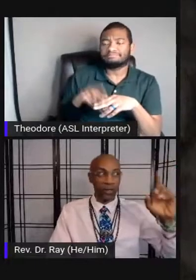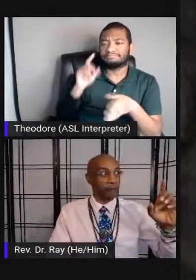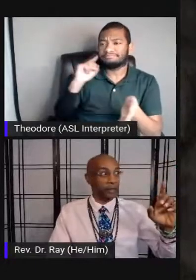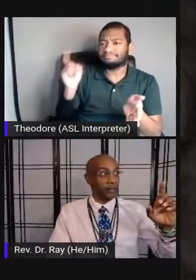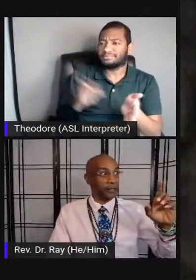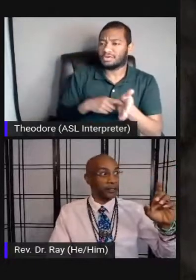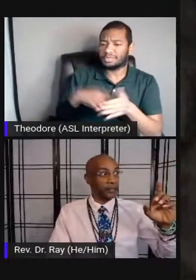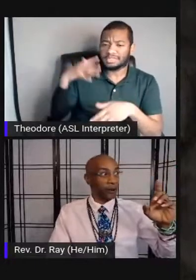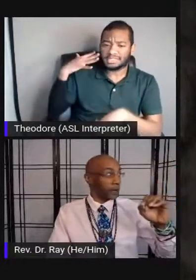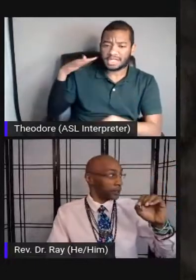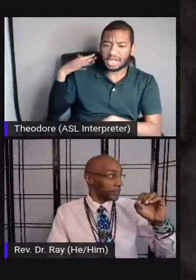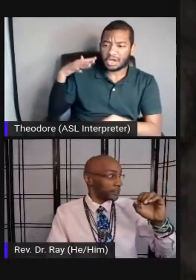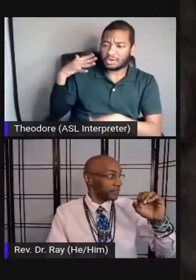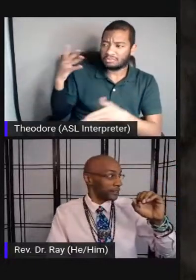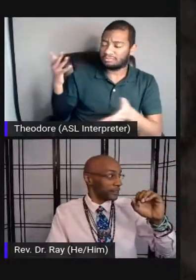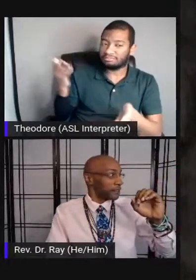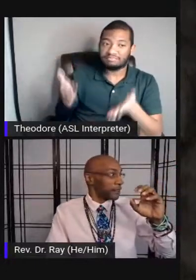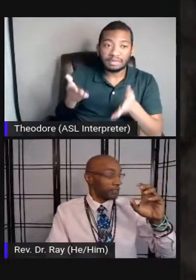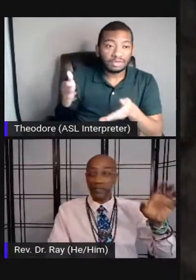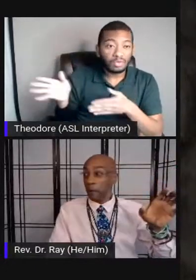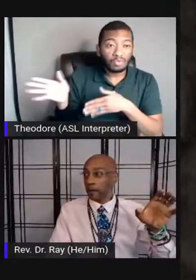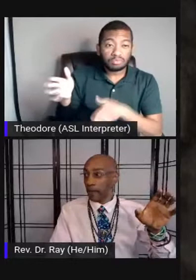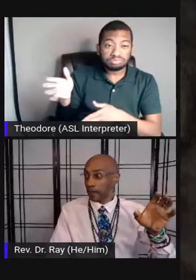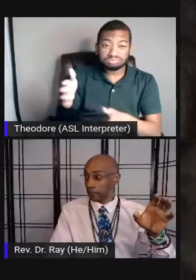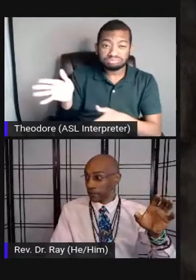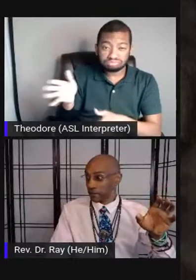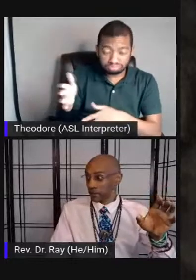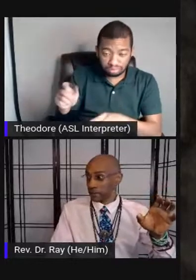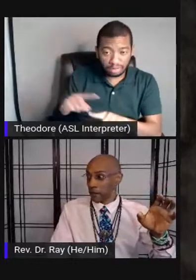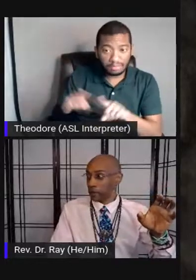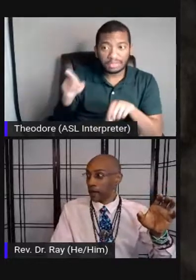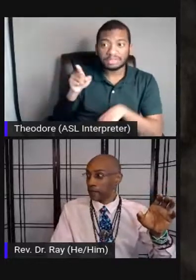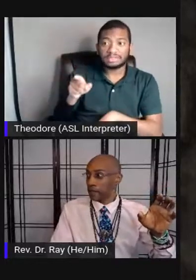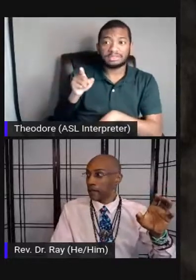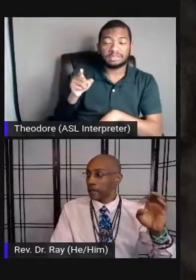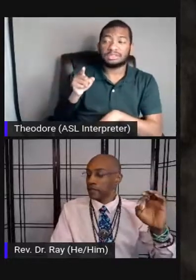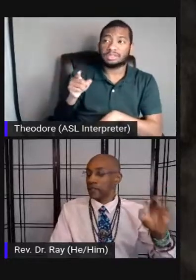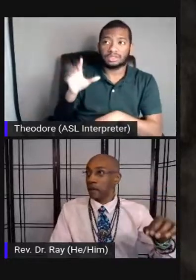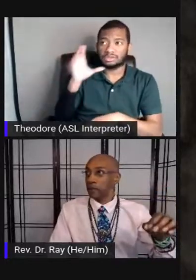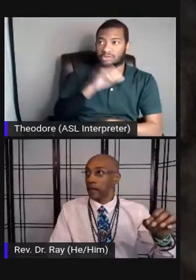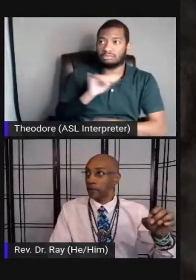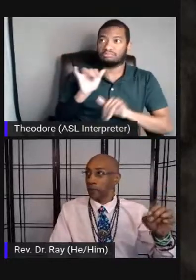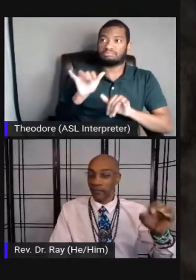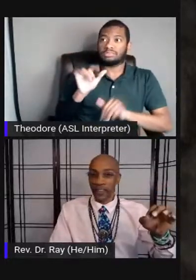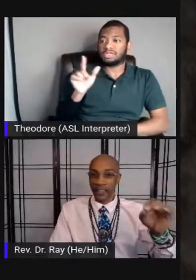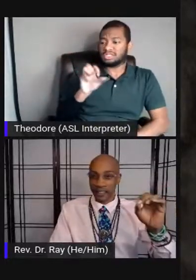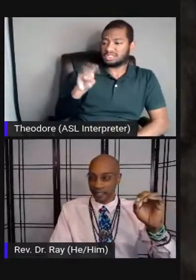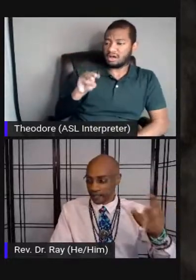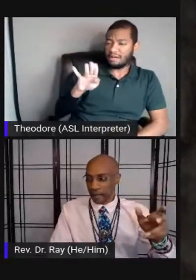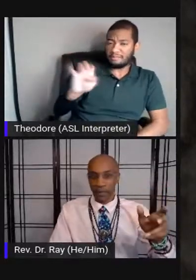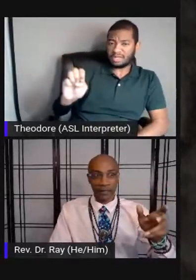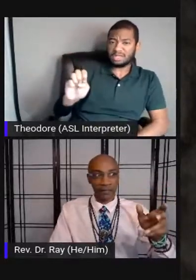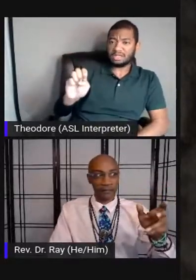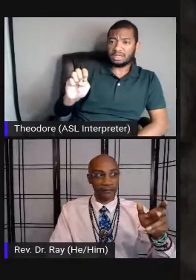they're zombies. Oh my goodness. It's a zombocalocalypus. It's a zombocalox. It's a zombocalox, whatever that is. It's